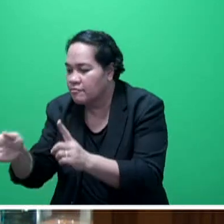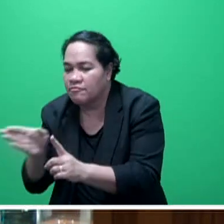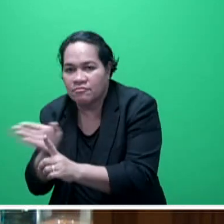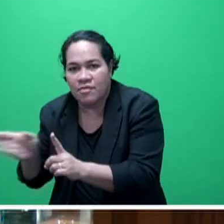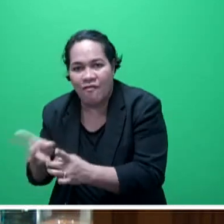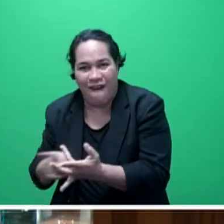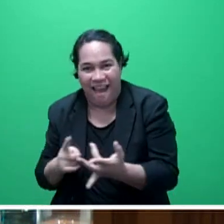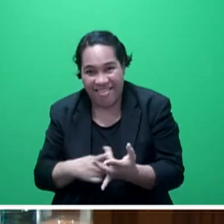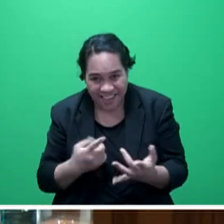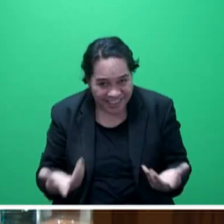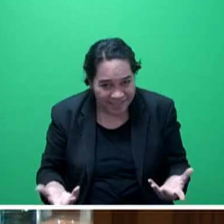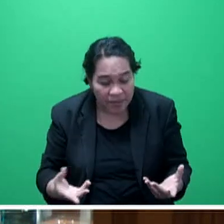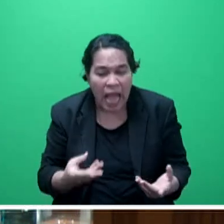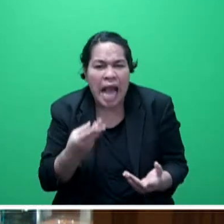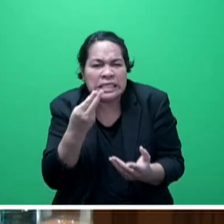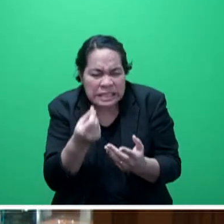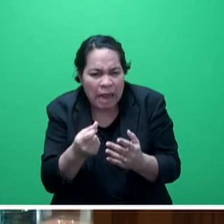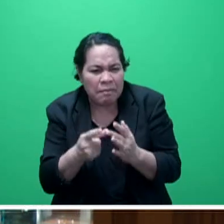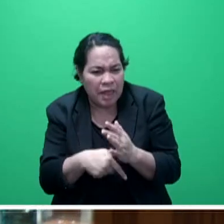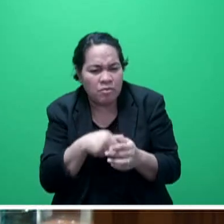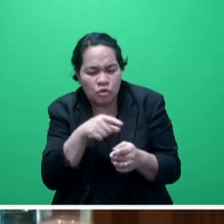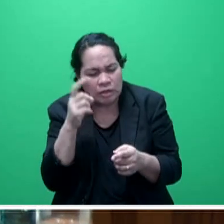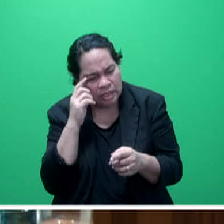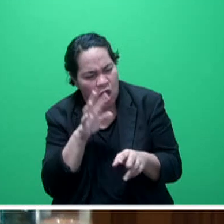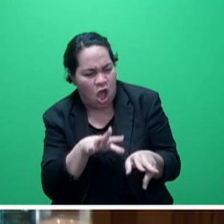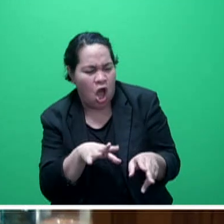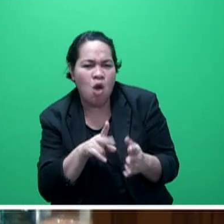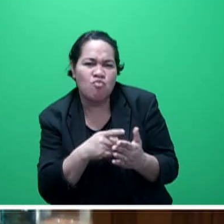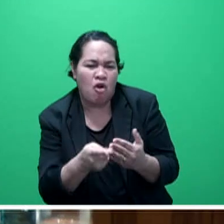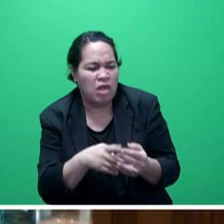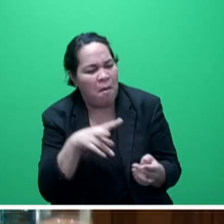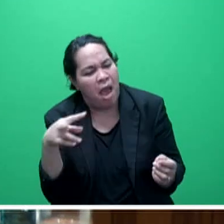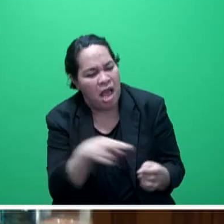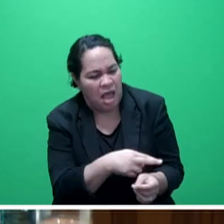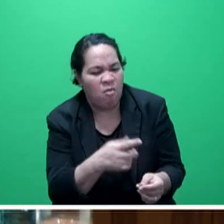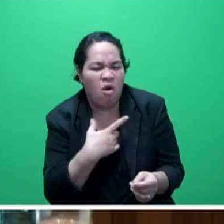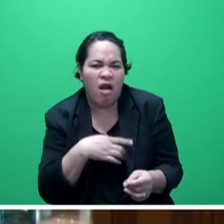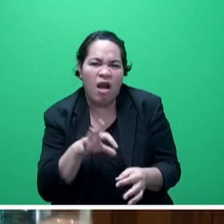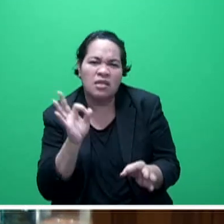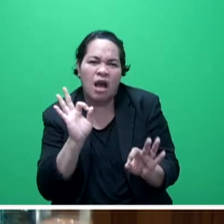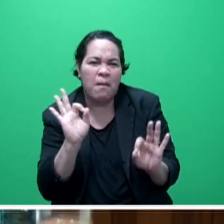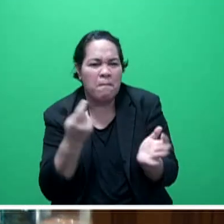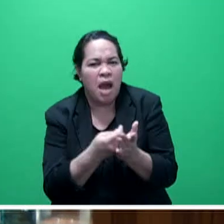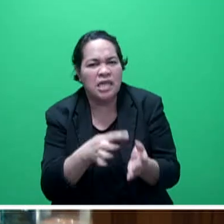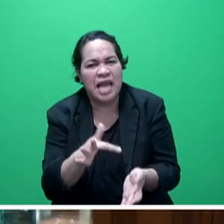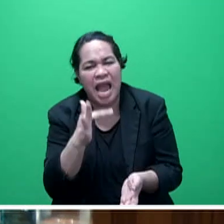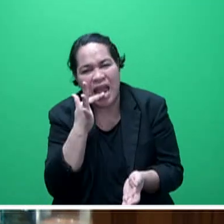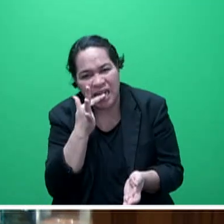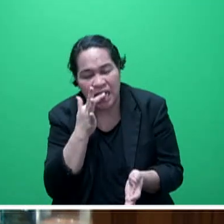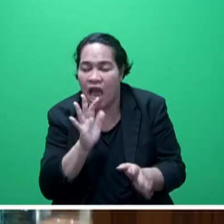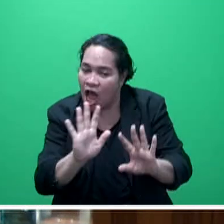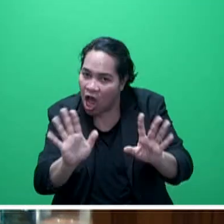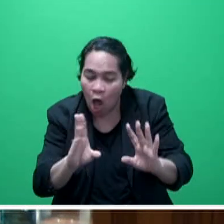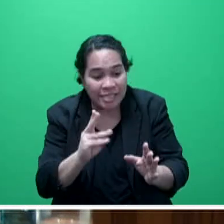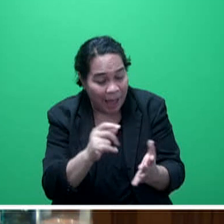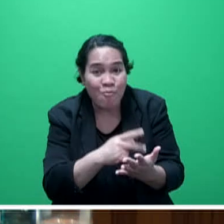book as if the programs have been cut down just because there is no money. Sometimes the programs have concluded.